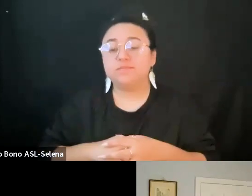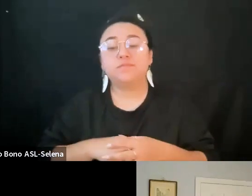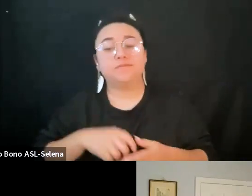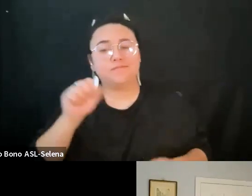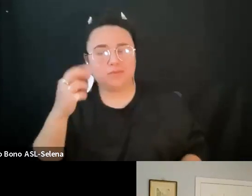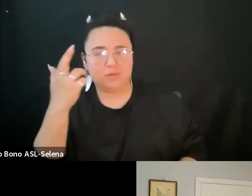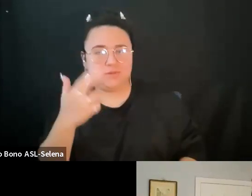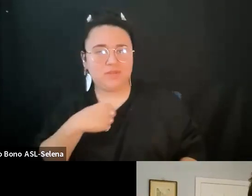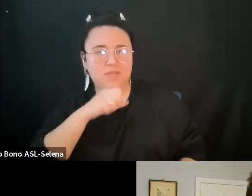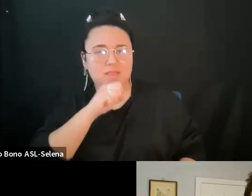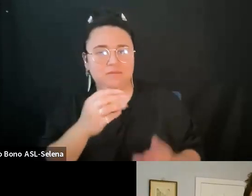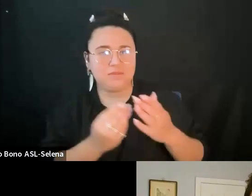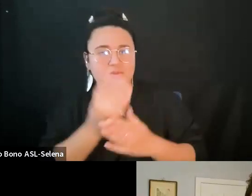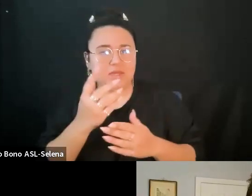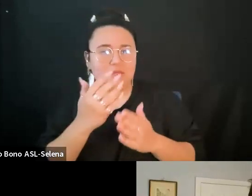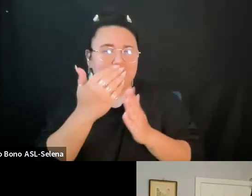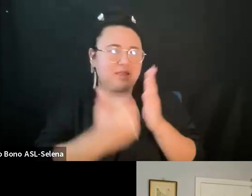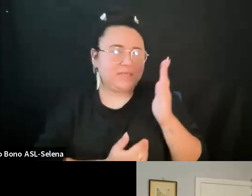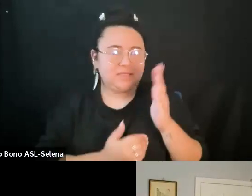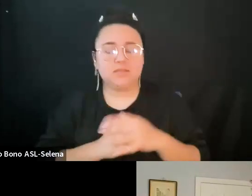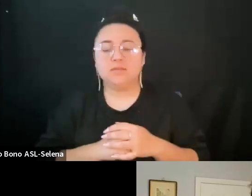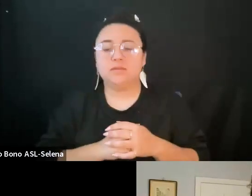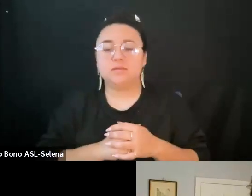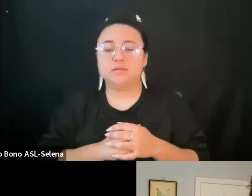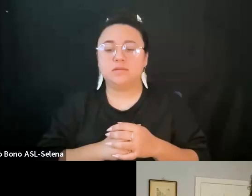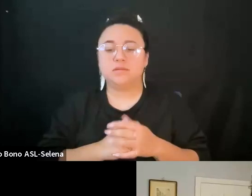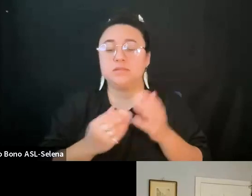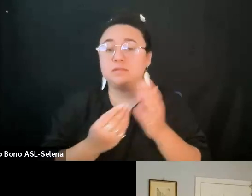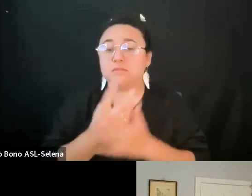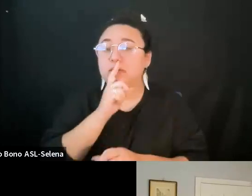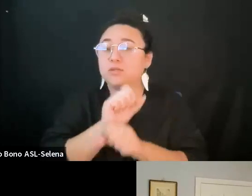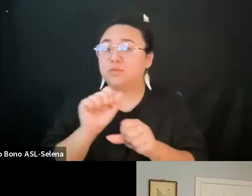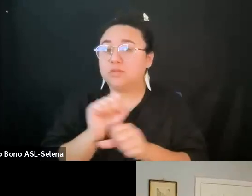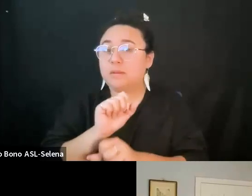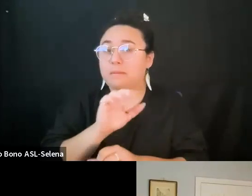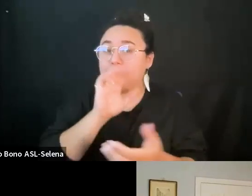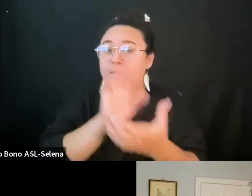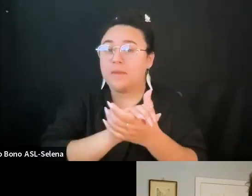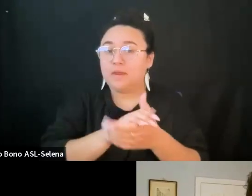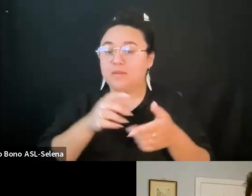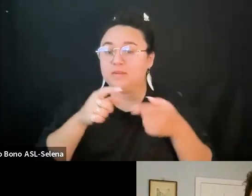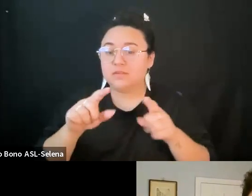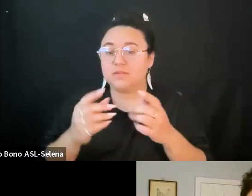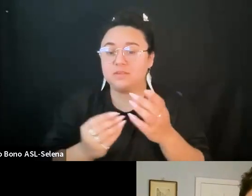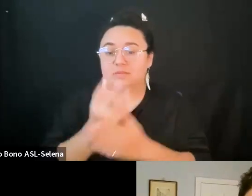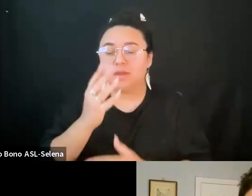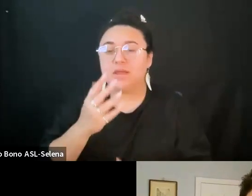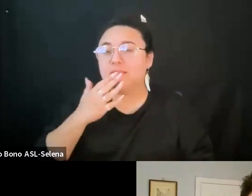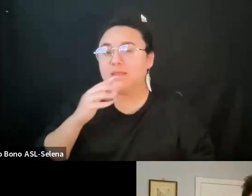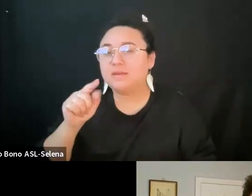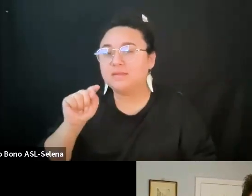I love spring. I have a whole list, guys. All right, so spring, I actually got married in spring. Thank you, Tigress. If it wasn't for Tigress,